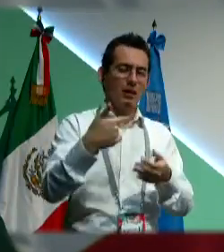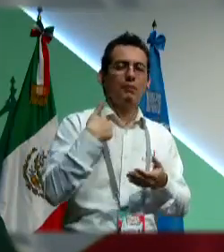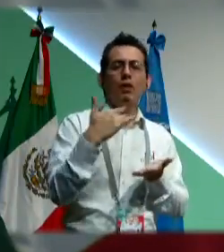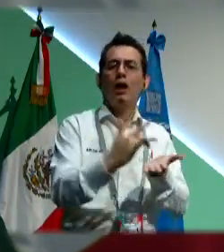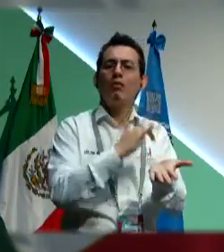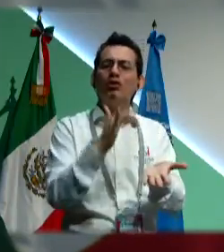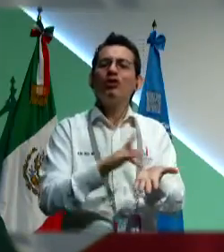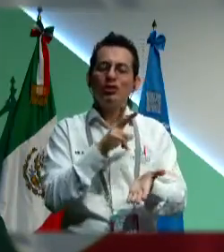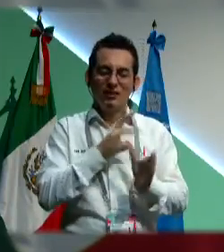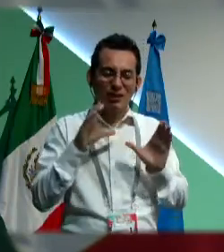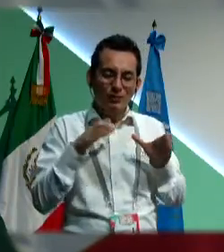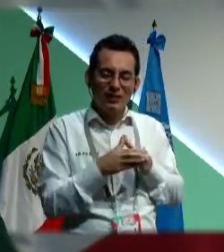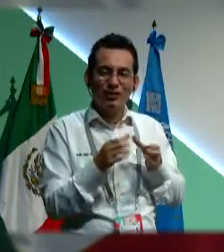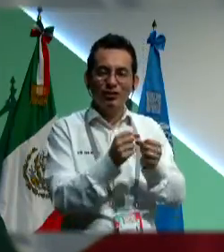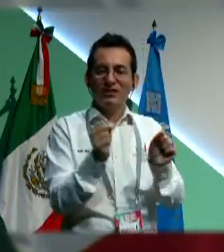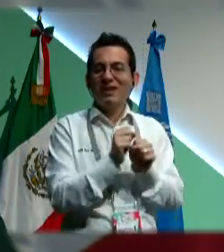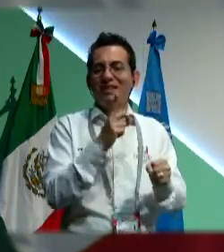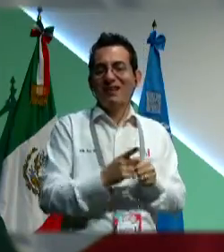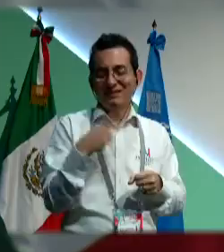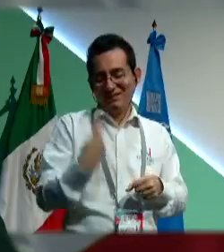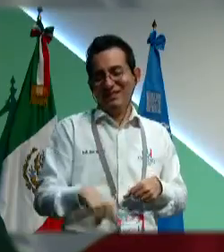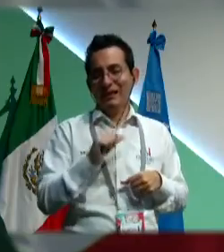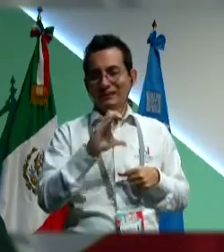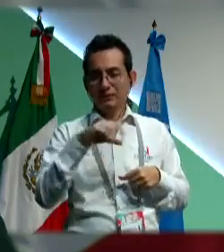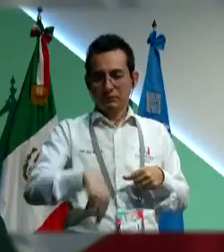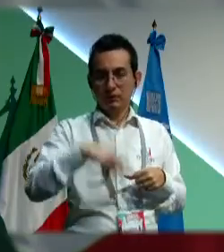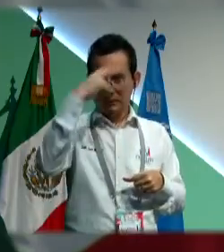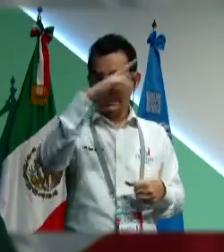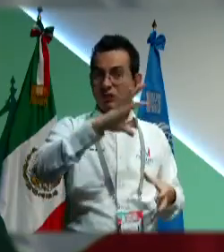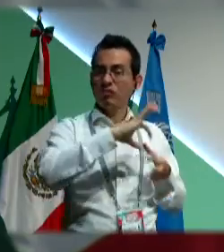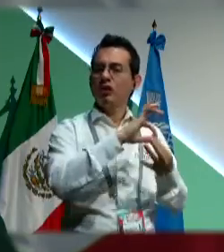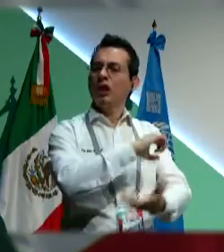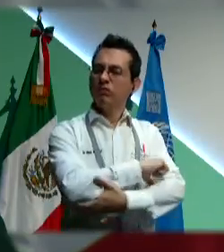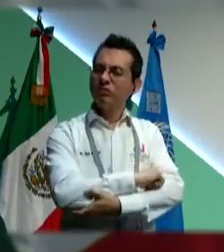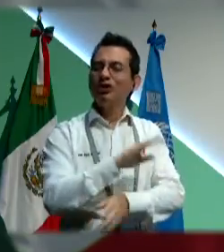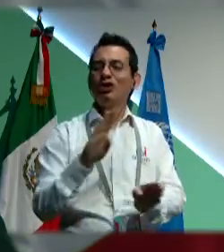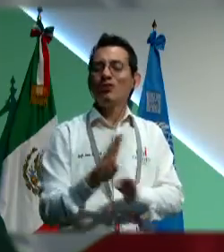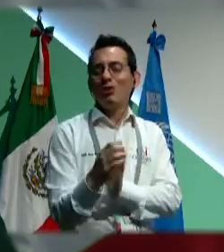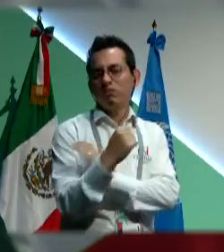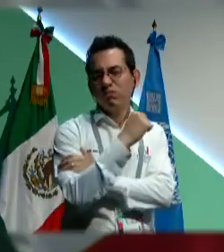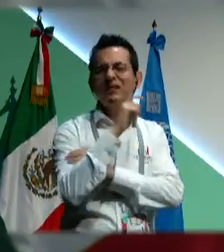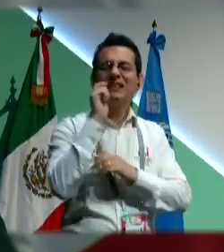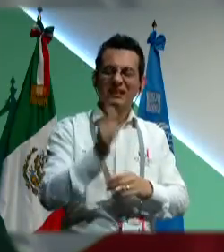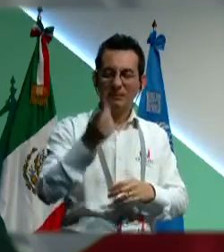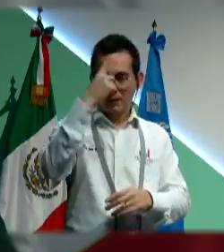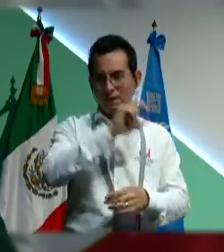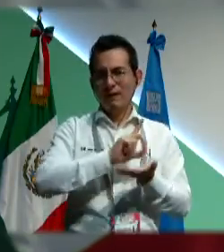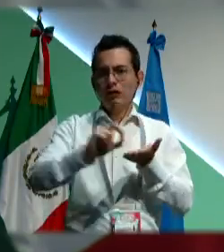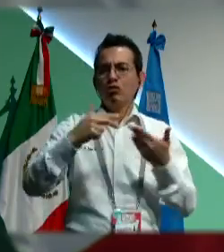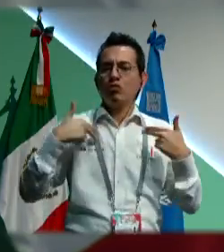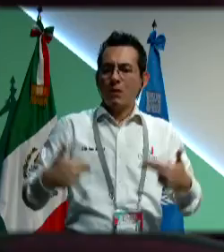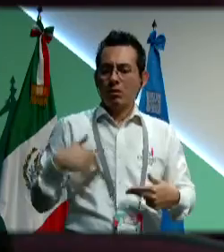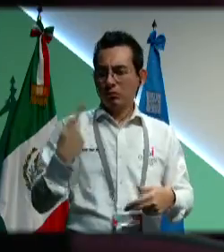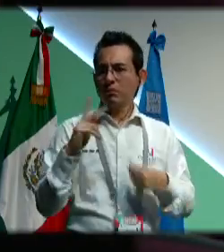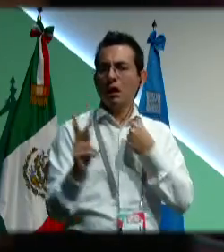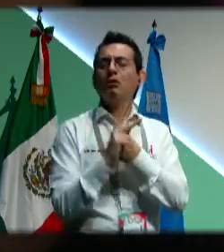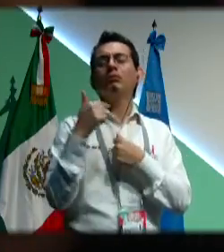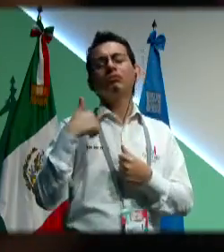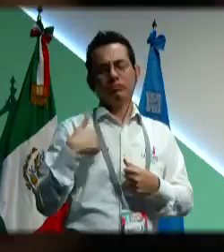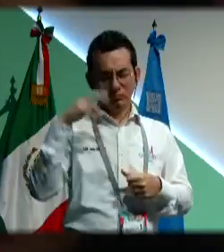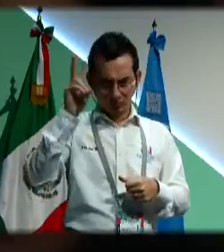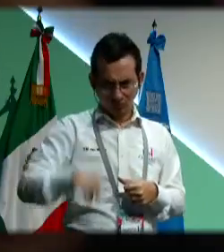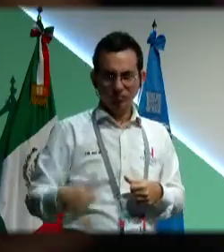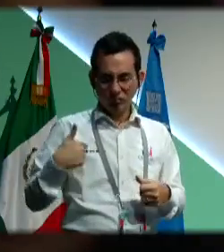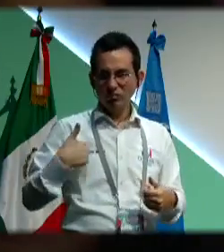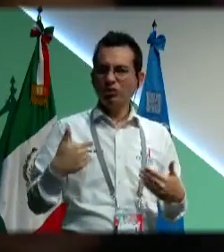during the IGF about their human rights concerns. I believe that the internet must be protected as a bastion of